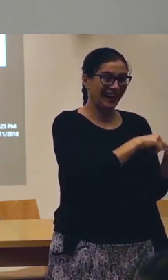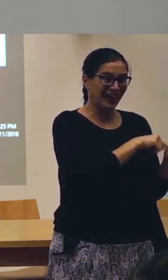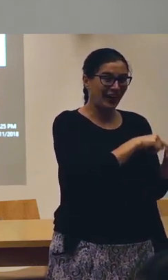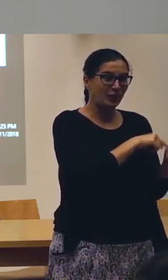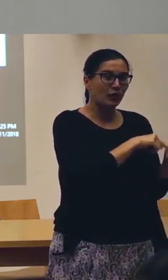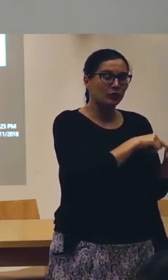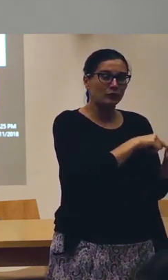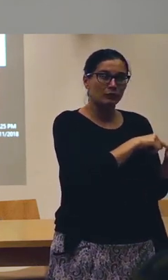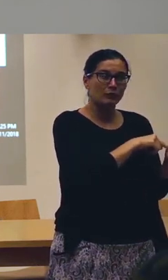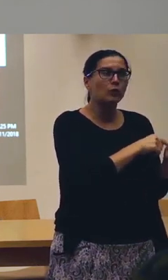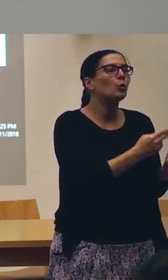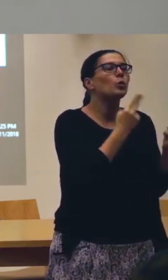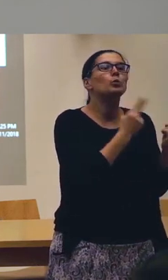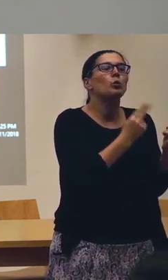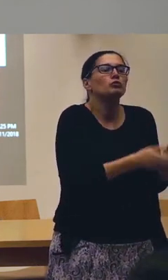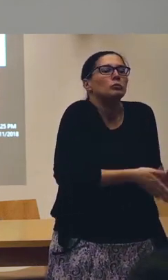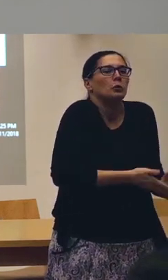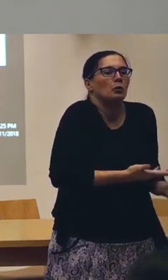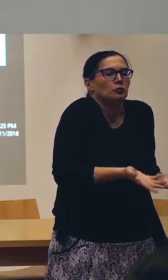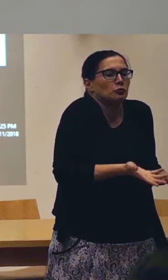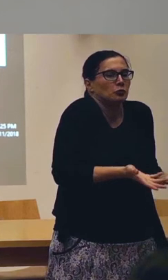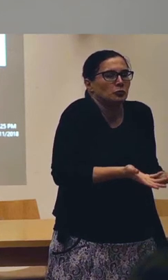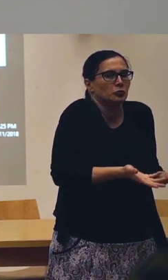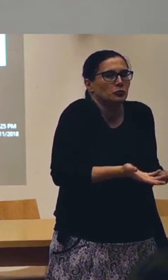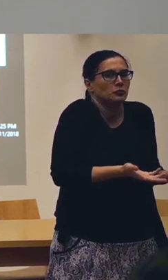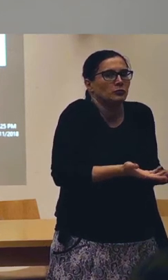is important, or